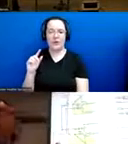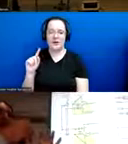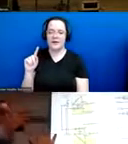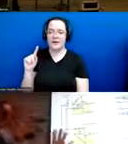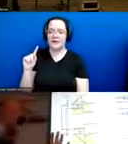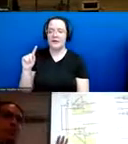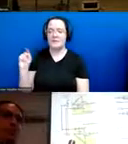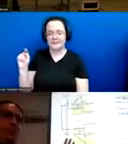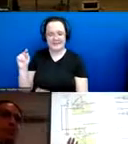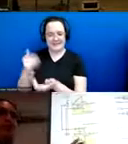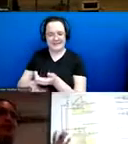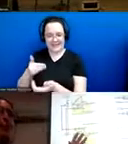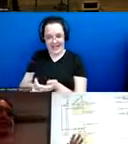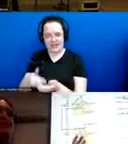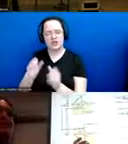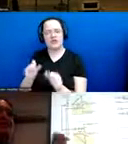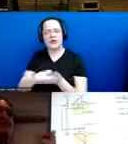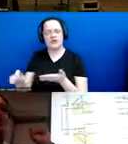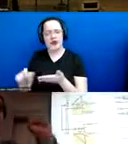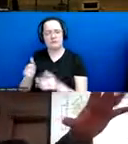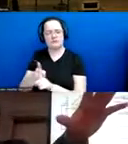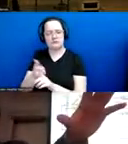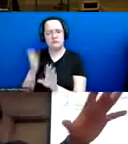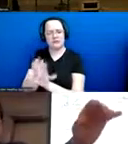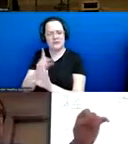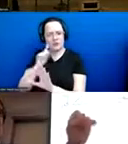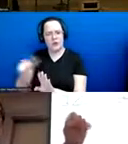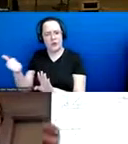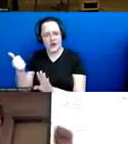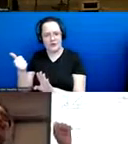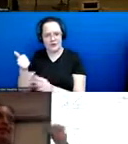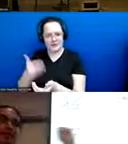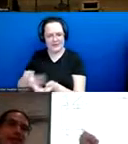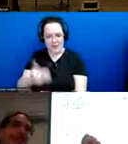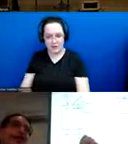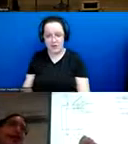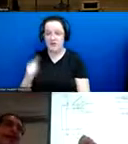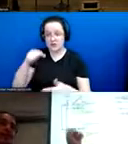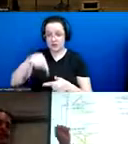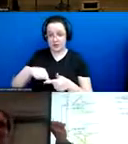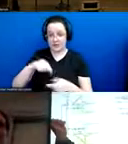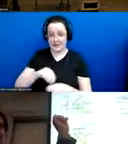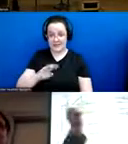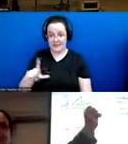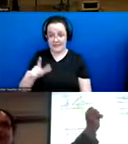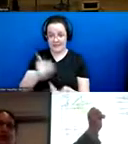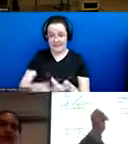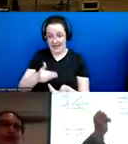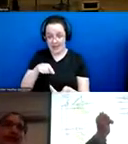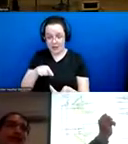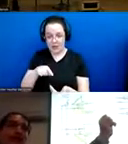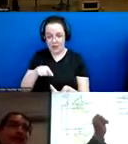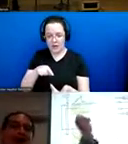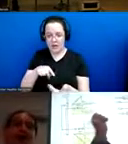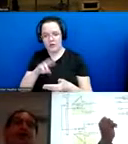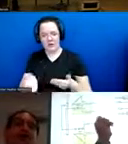photon state, into a superposition of Bell states. So if you project into a Bell state, the net outcome is that then the other 2 photons